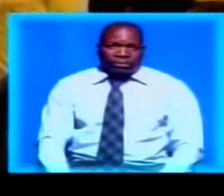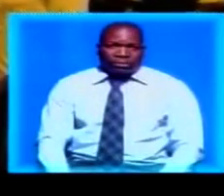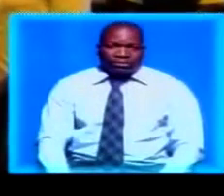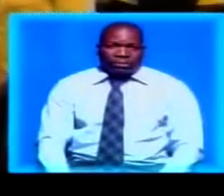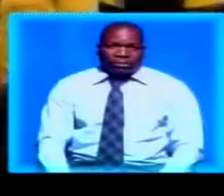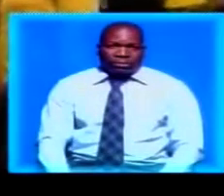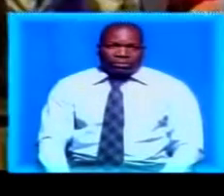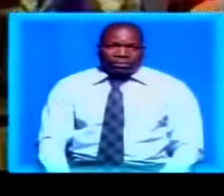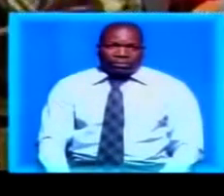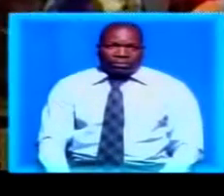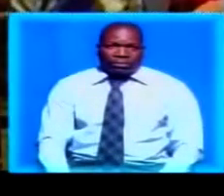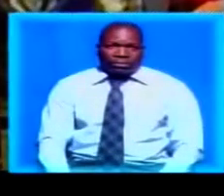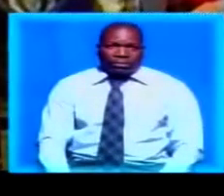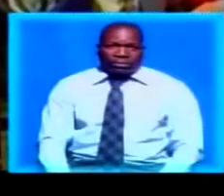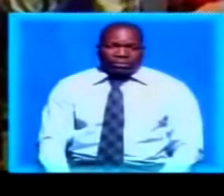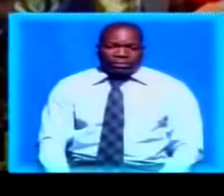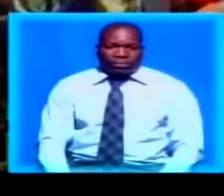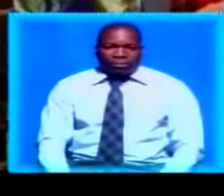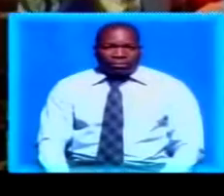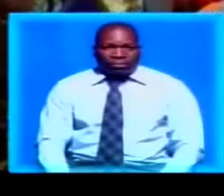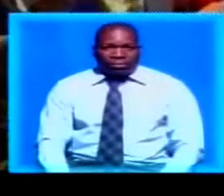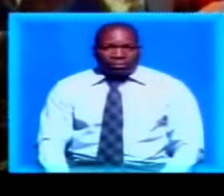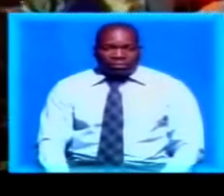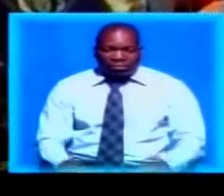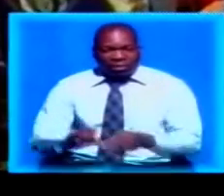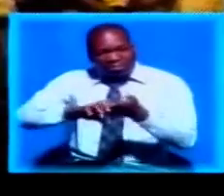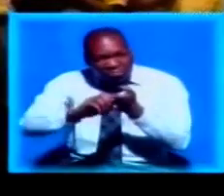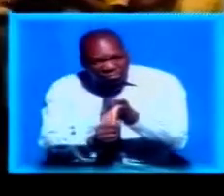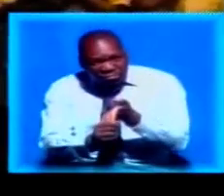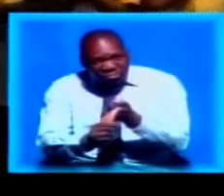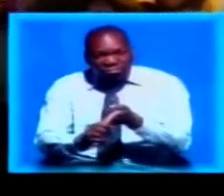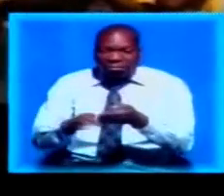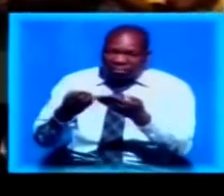Report all incidences of defilement,